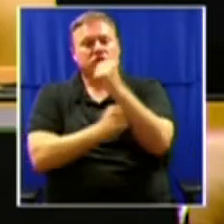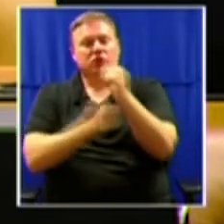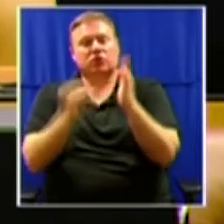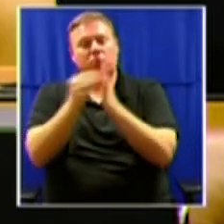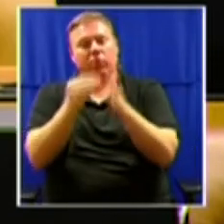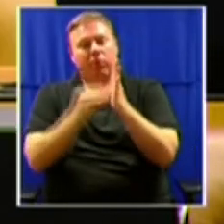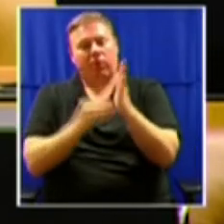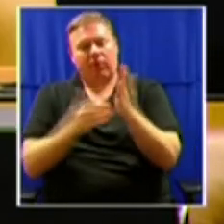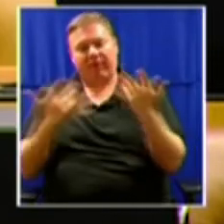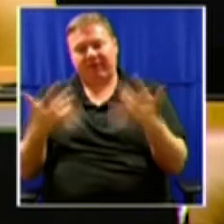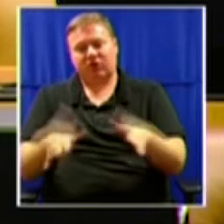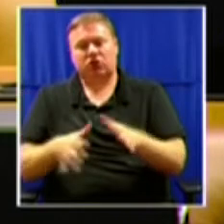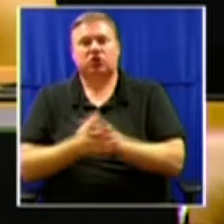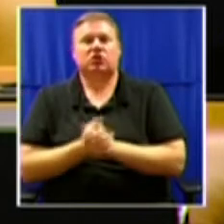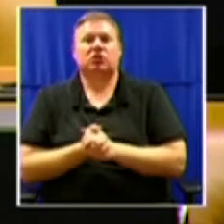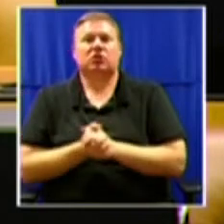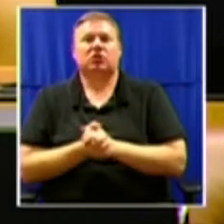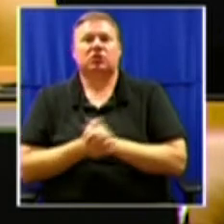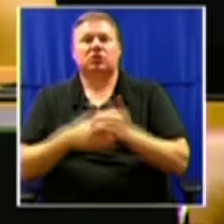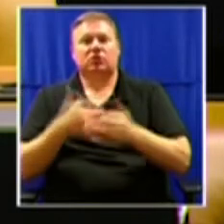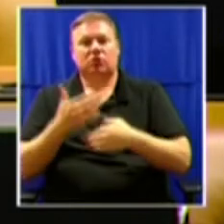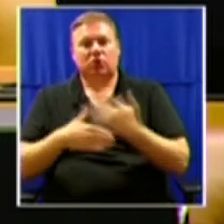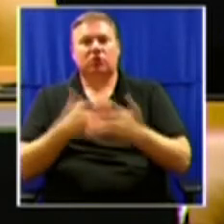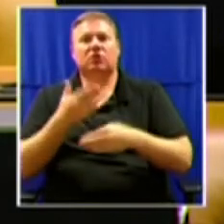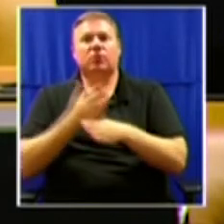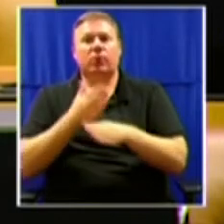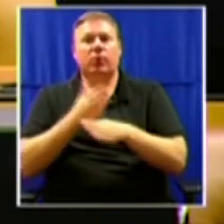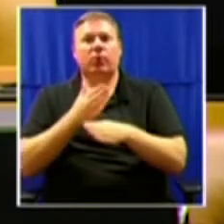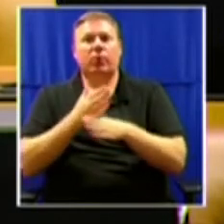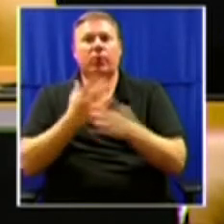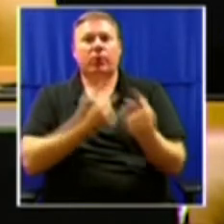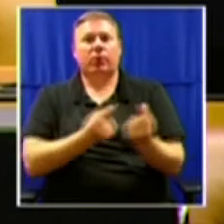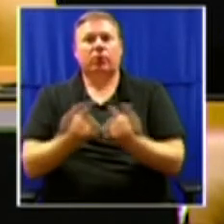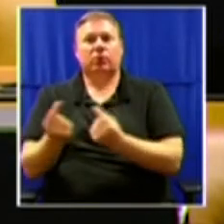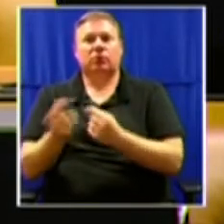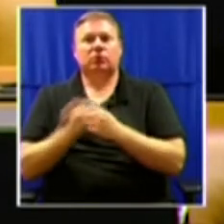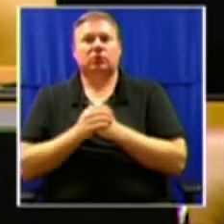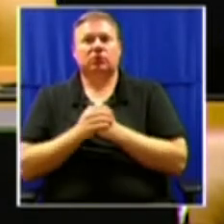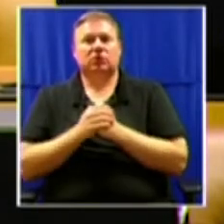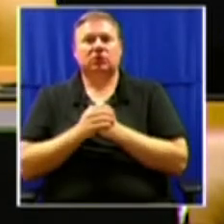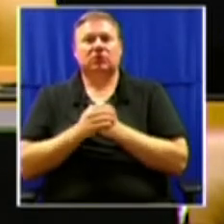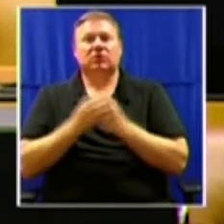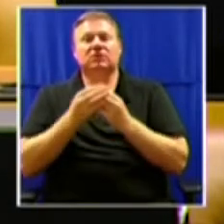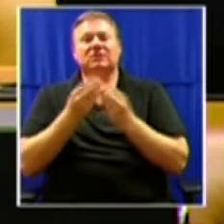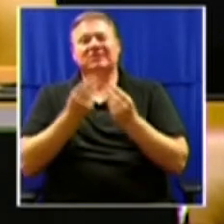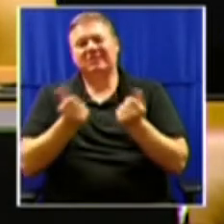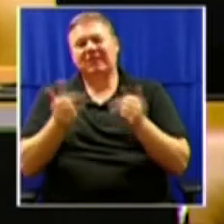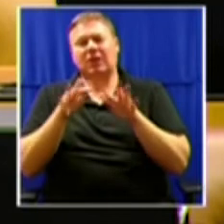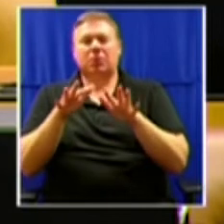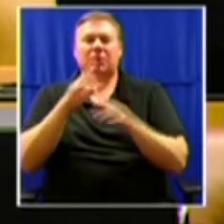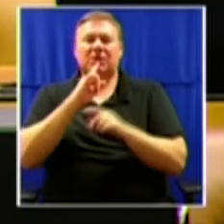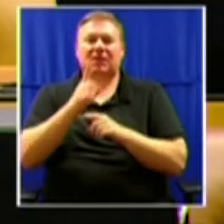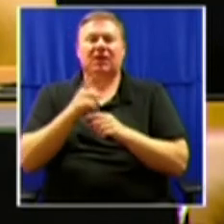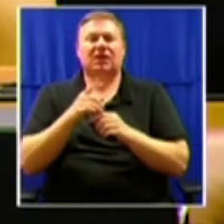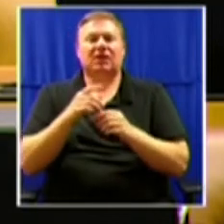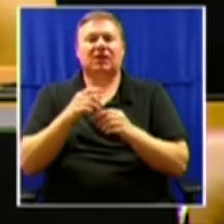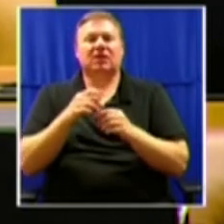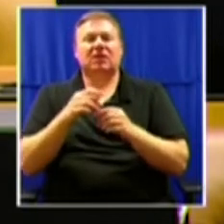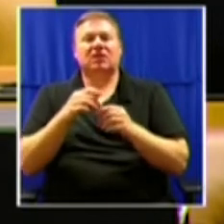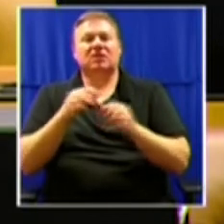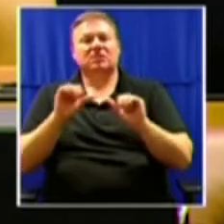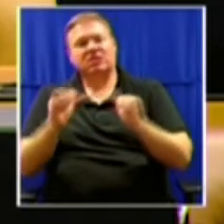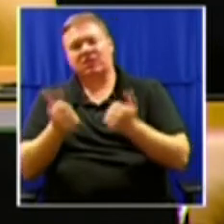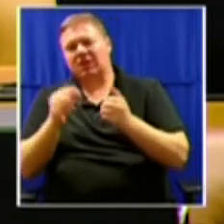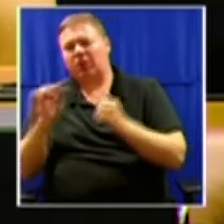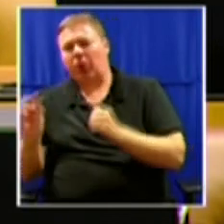there. We have continued to do the work. Some people would say the success is minimal, some people